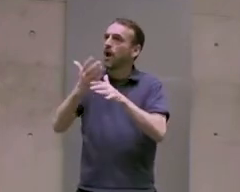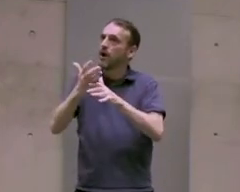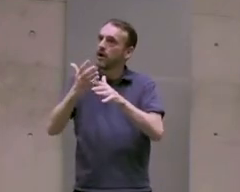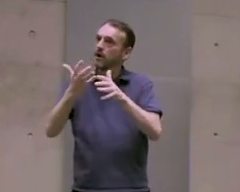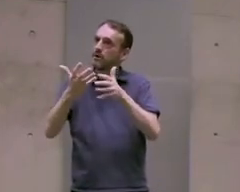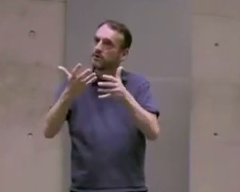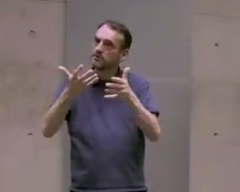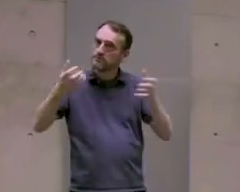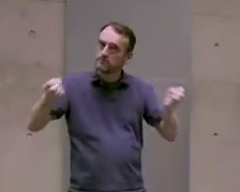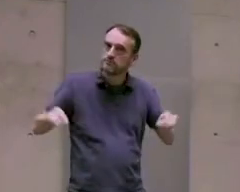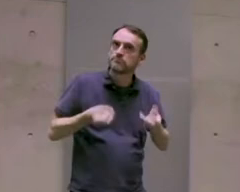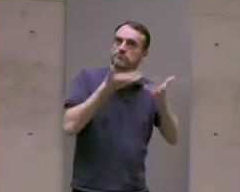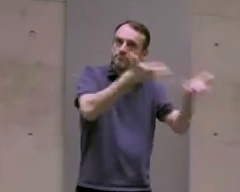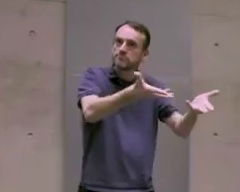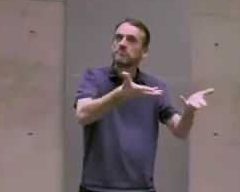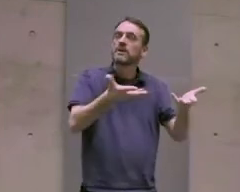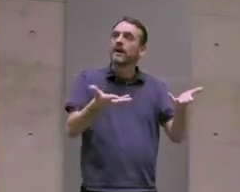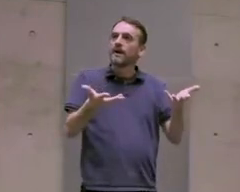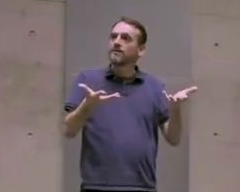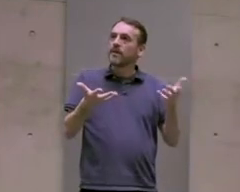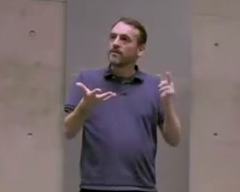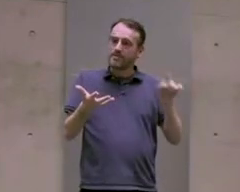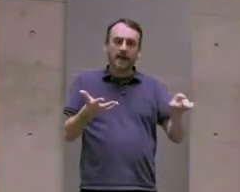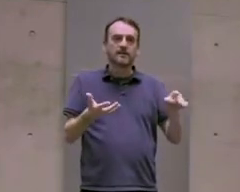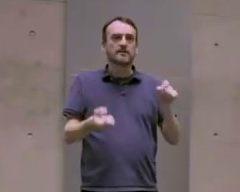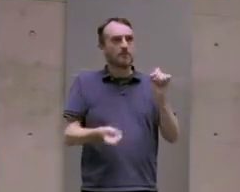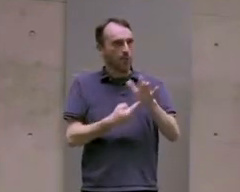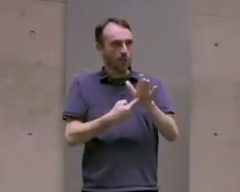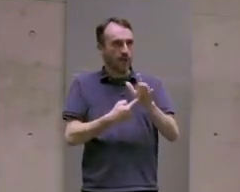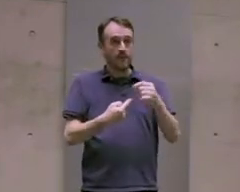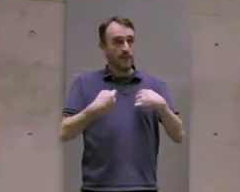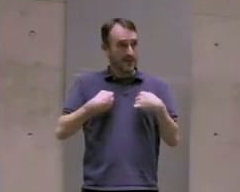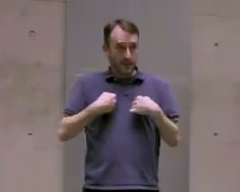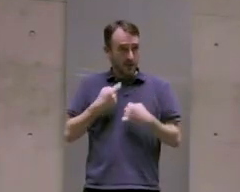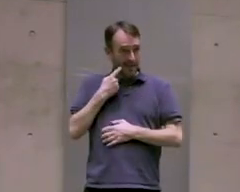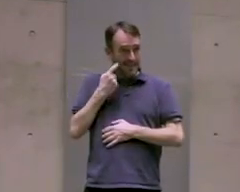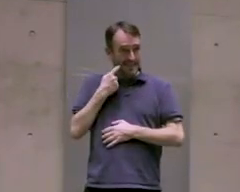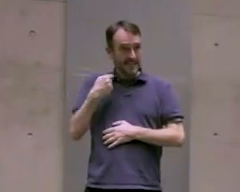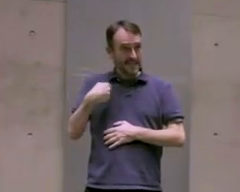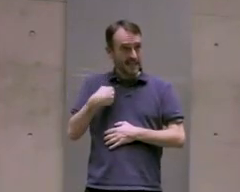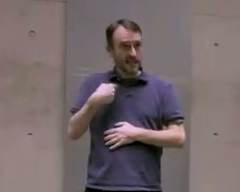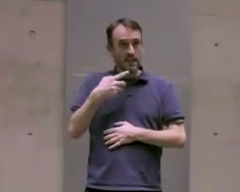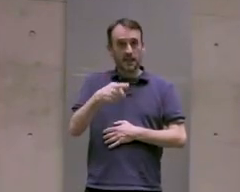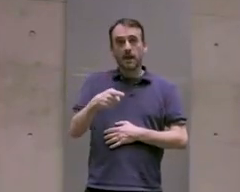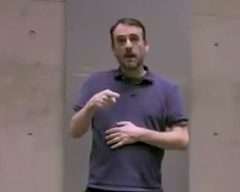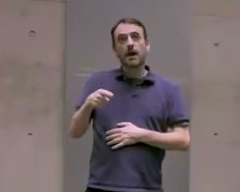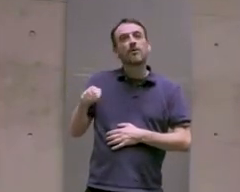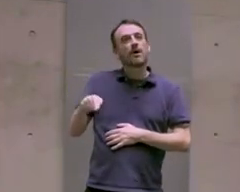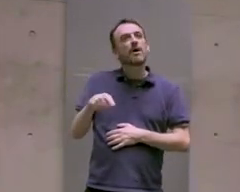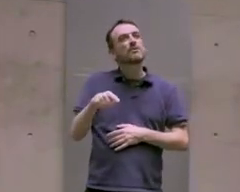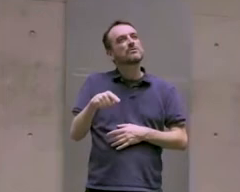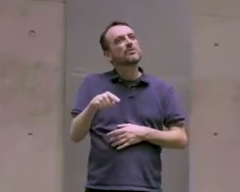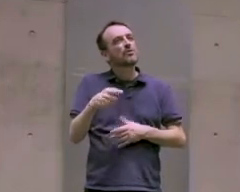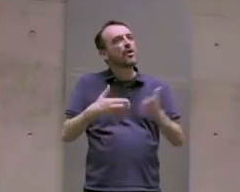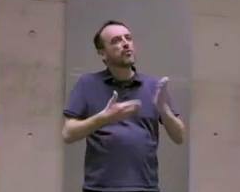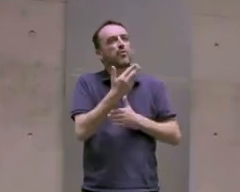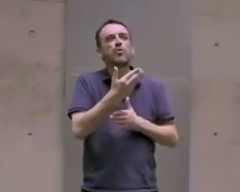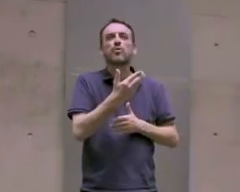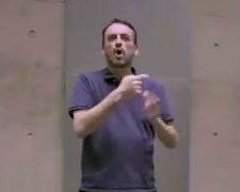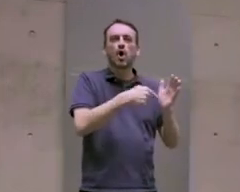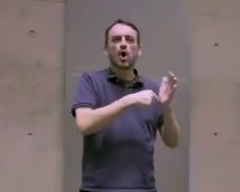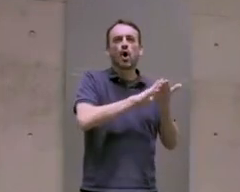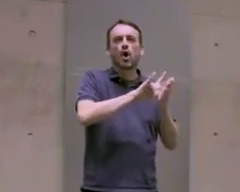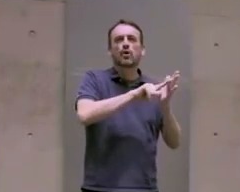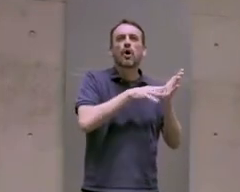having permission to do that is something that didn't come easy to me. And I was kind of dragged along into that by Thomas Was Alone just because, I